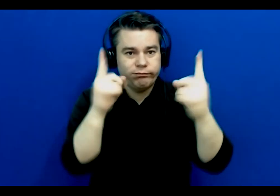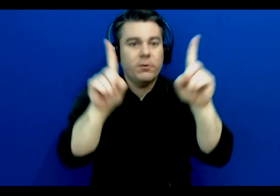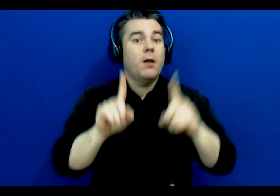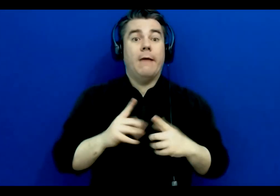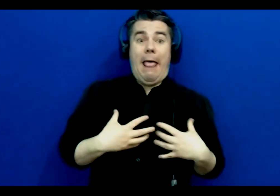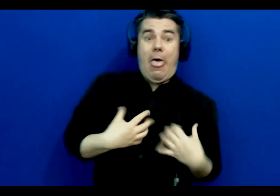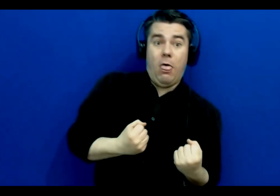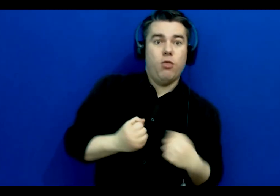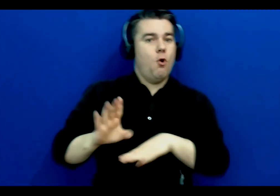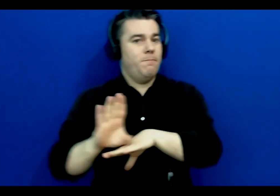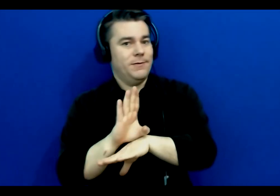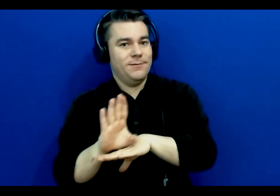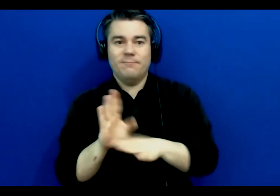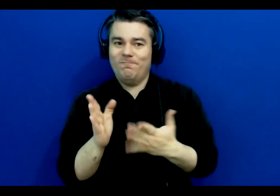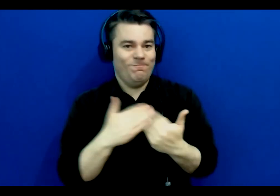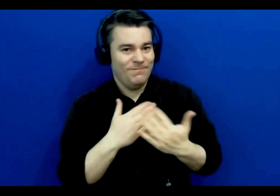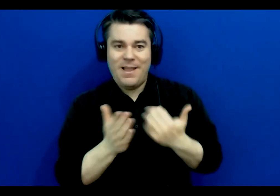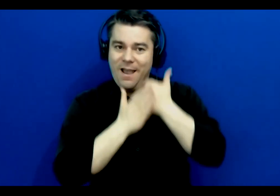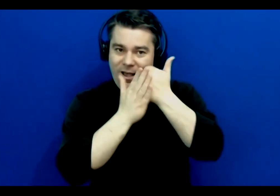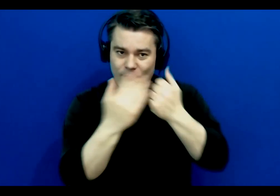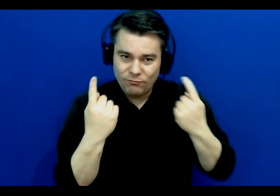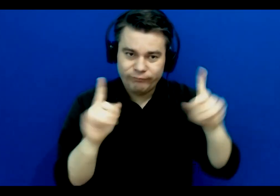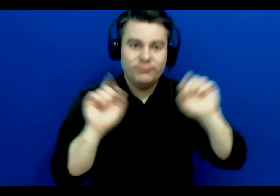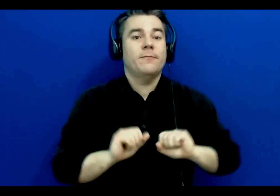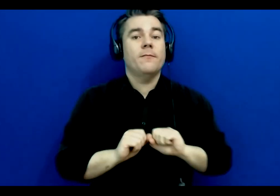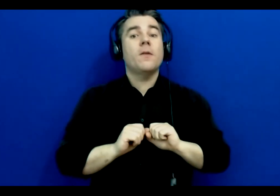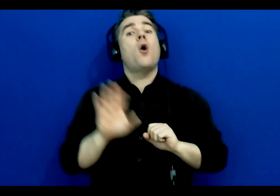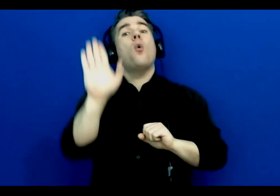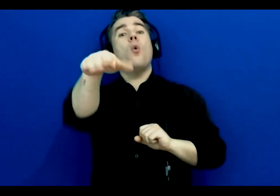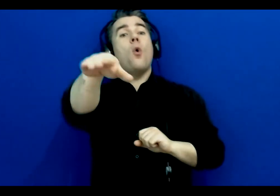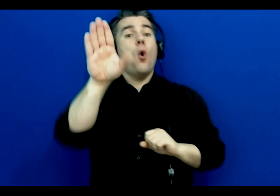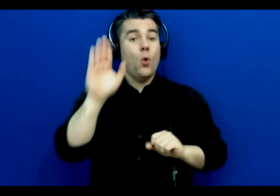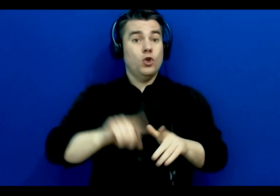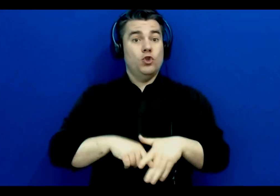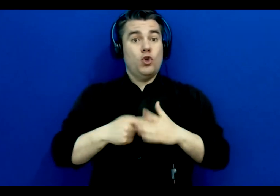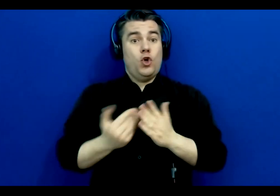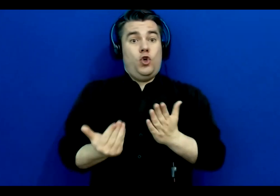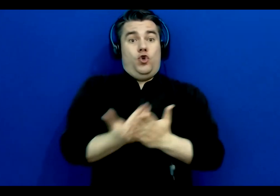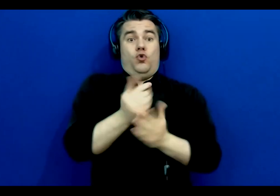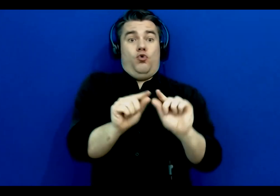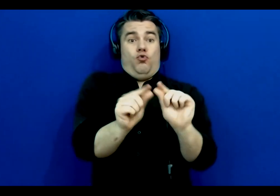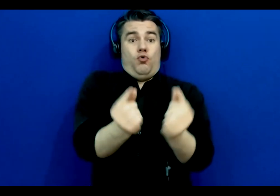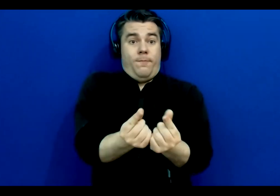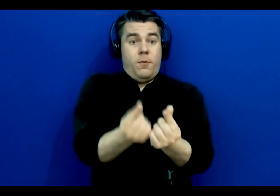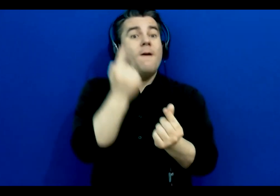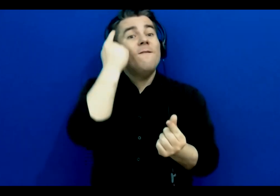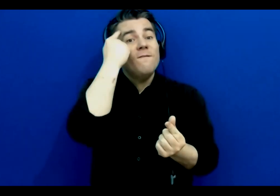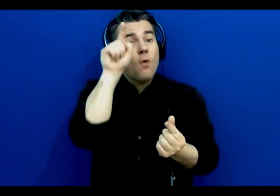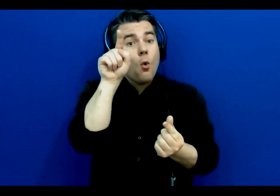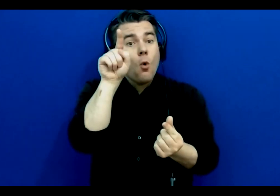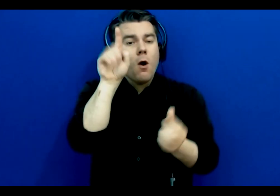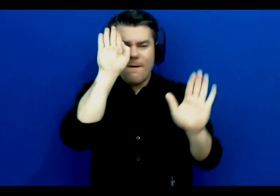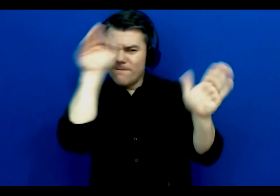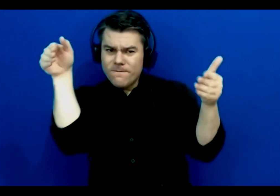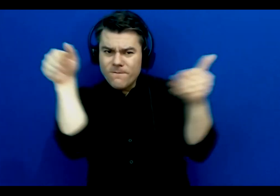goals. So we are going to be starting up a new group for focused